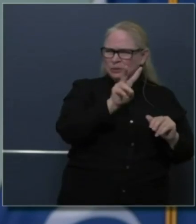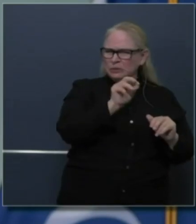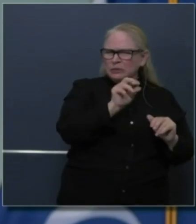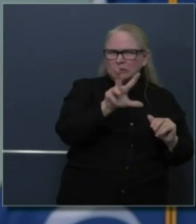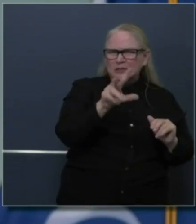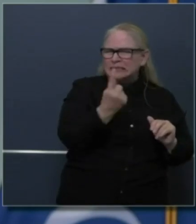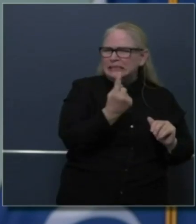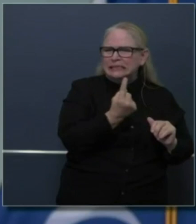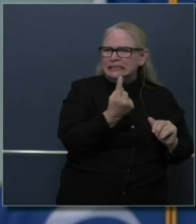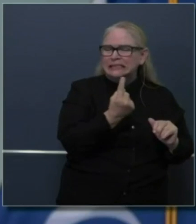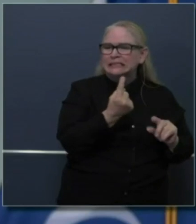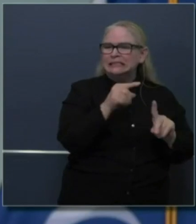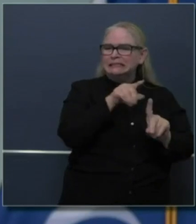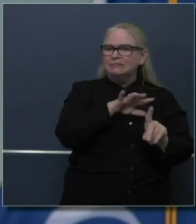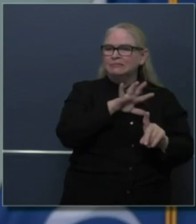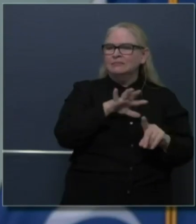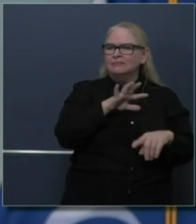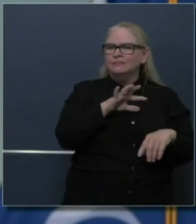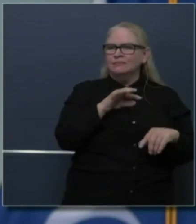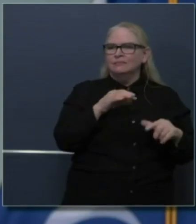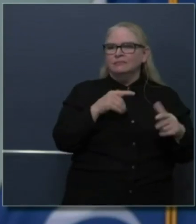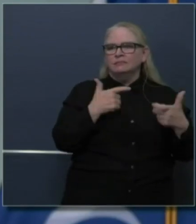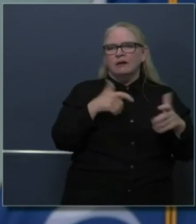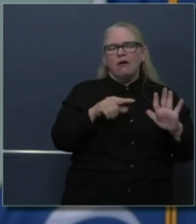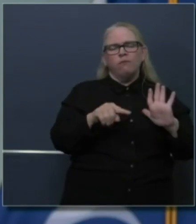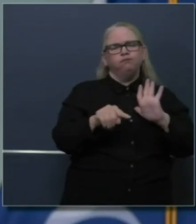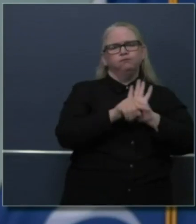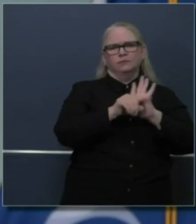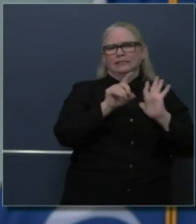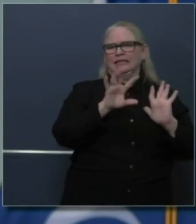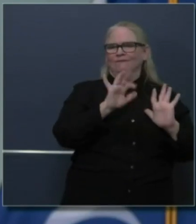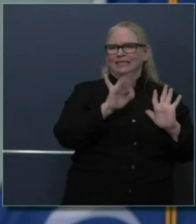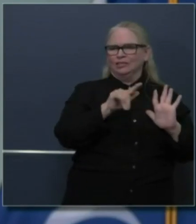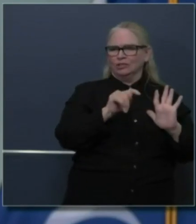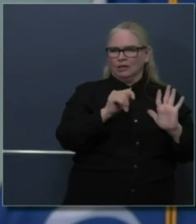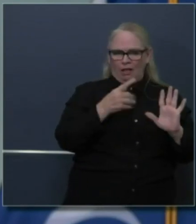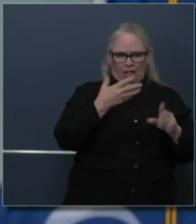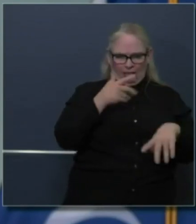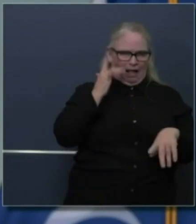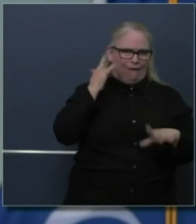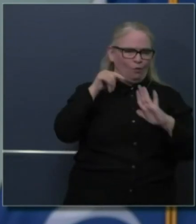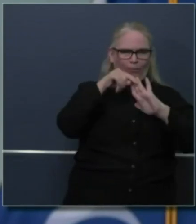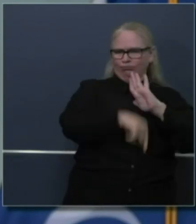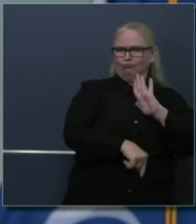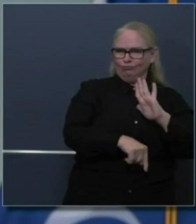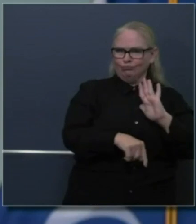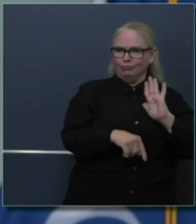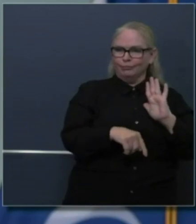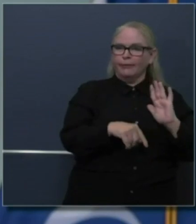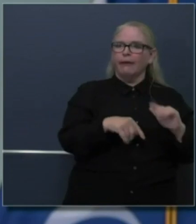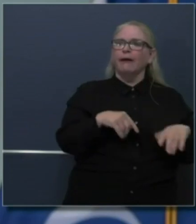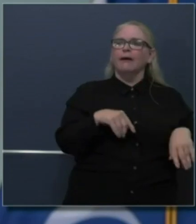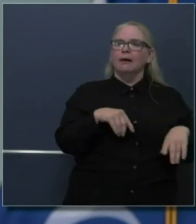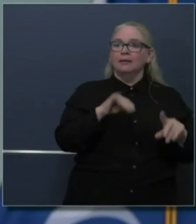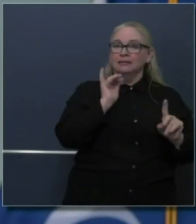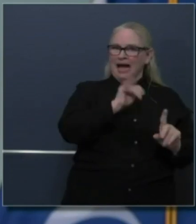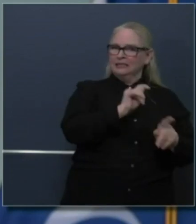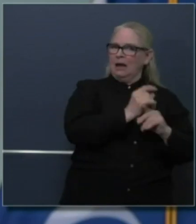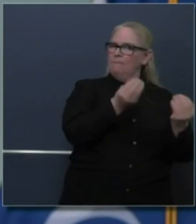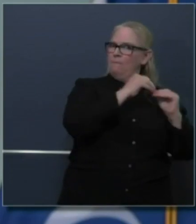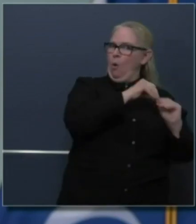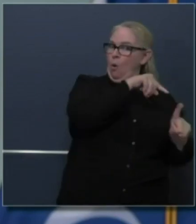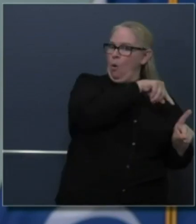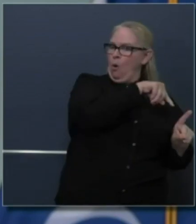The magnitude of that deficit was actually greater in percentage terms than the deficit we face. In